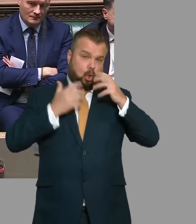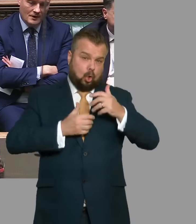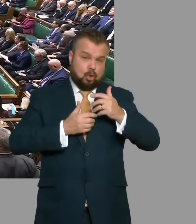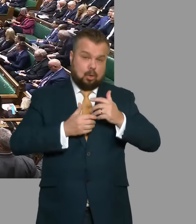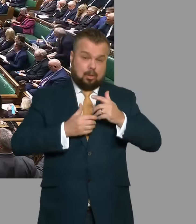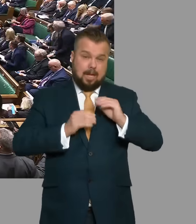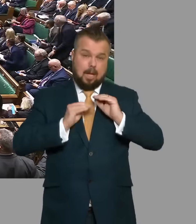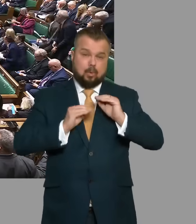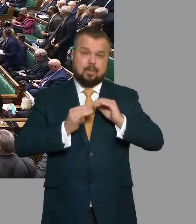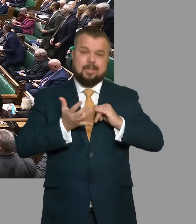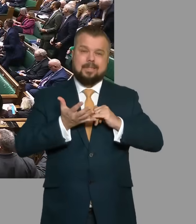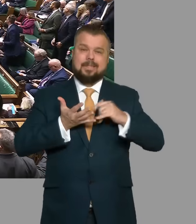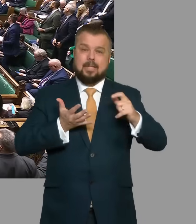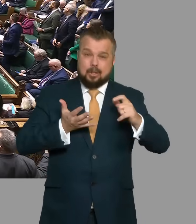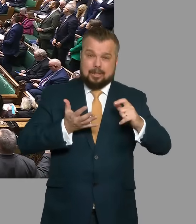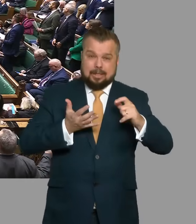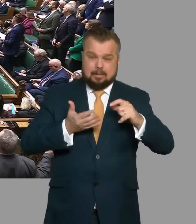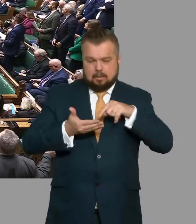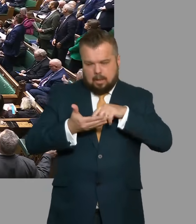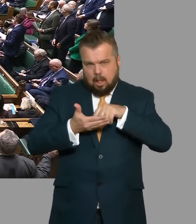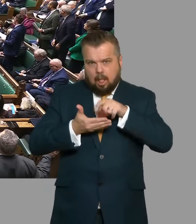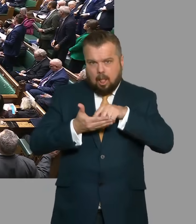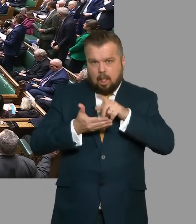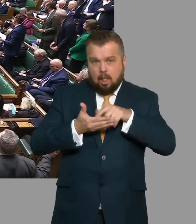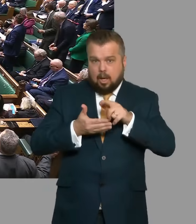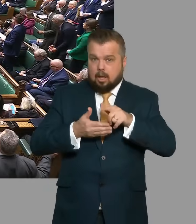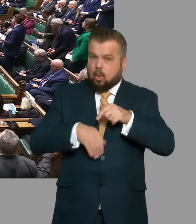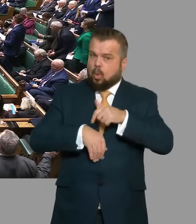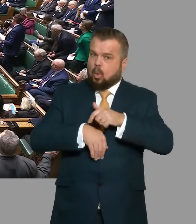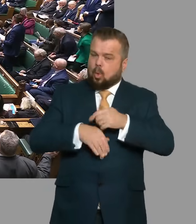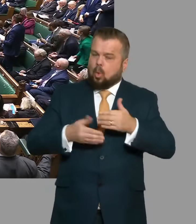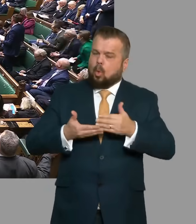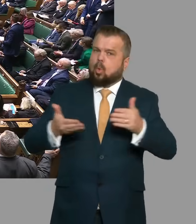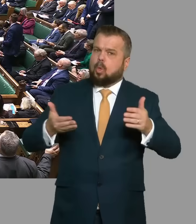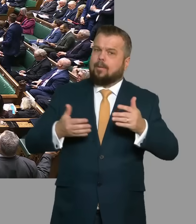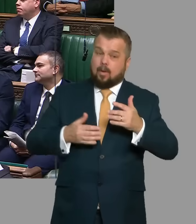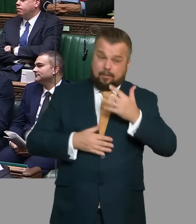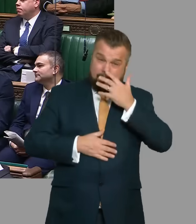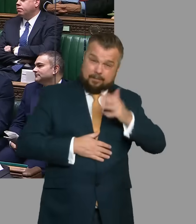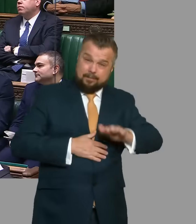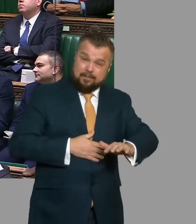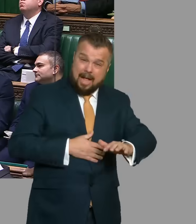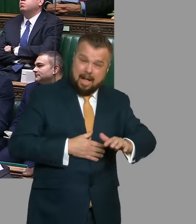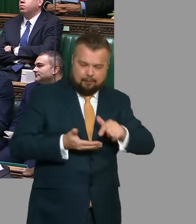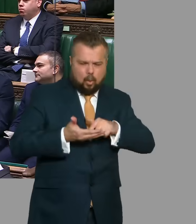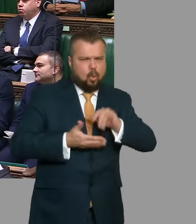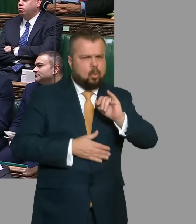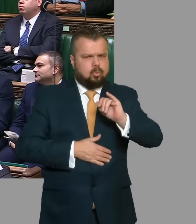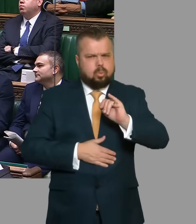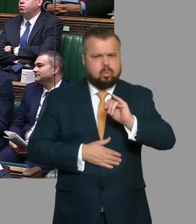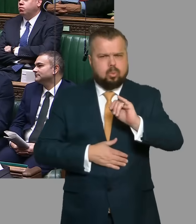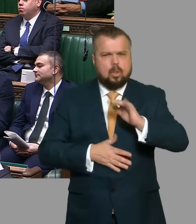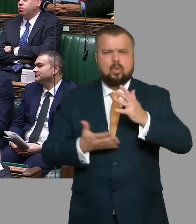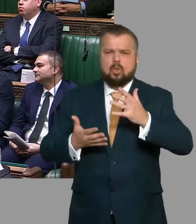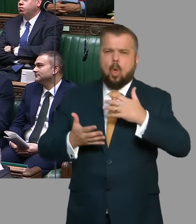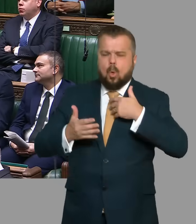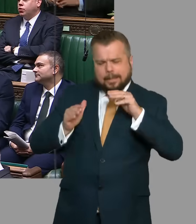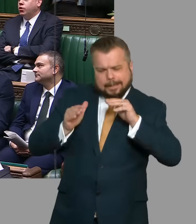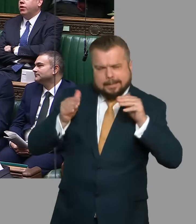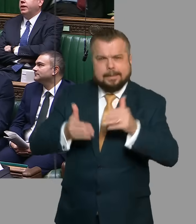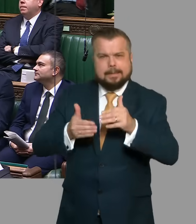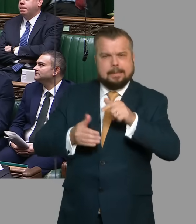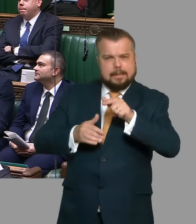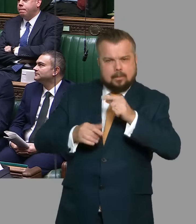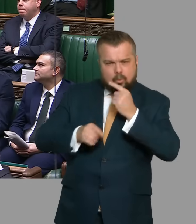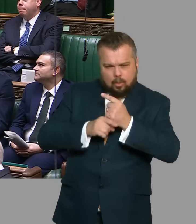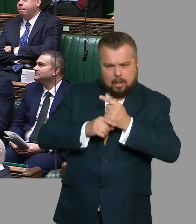schools. Mr Speaker, the Bertie Arms is a fantastic family pub, but because of the Chancellor's tax raid on local business, they